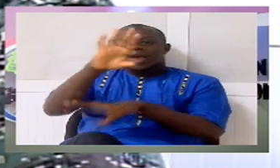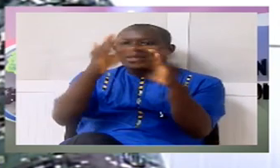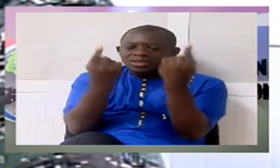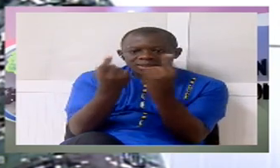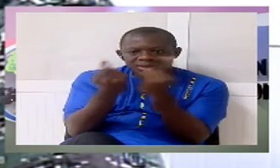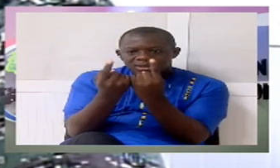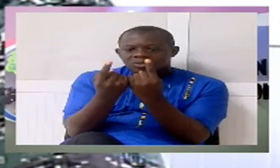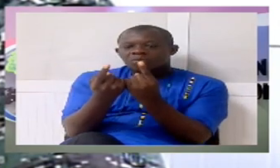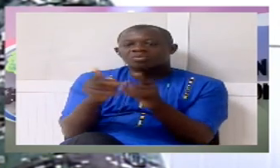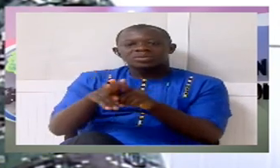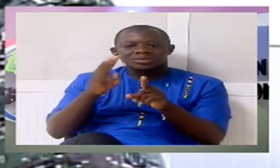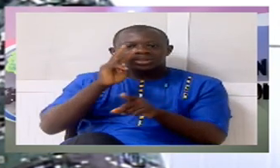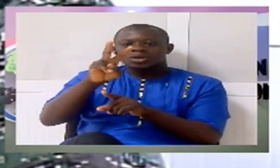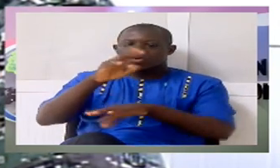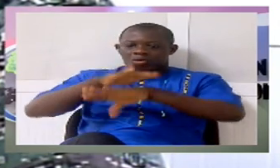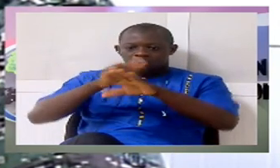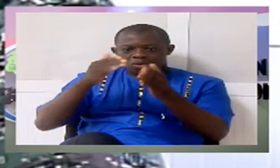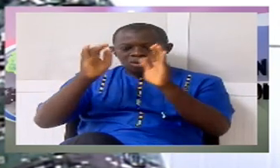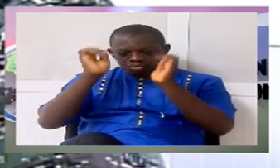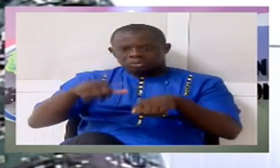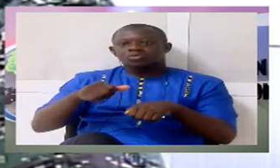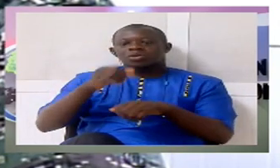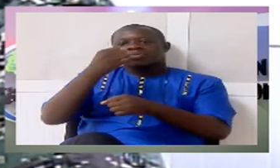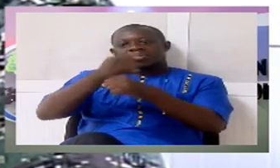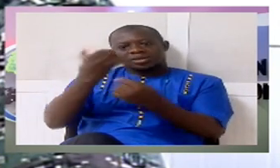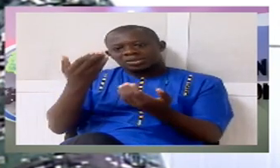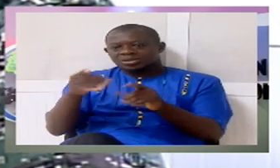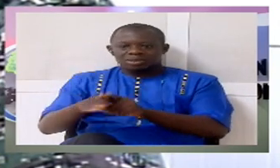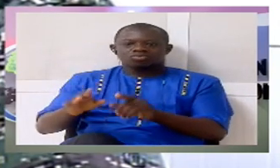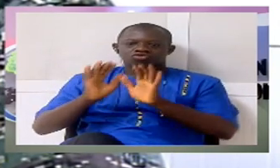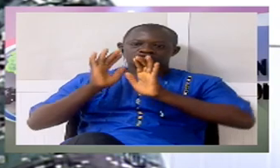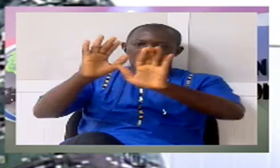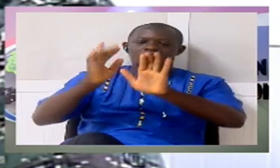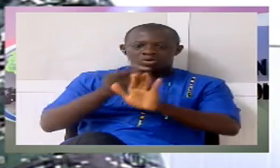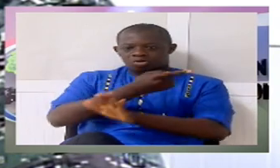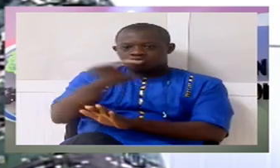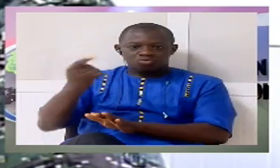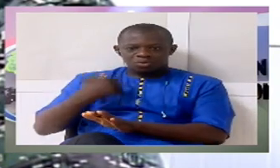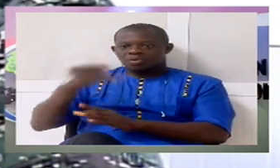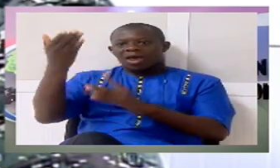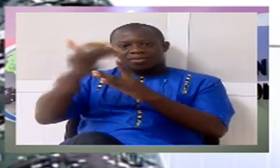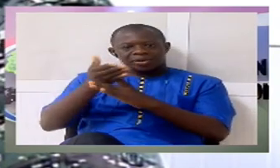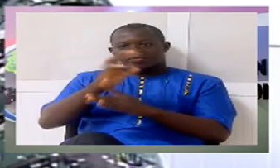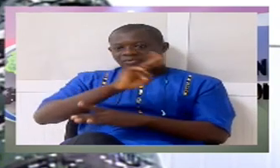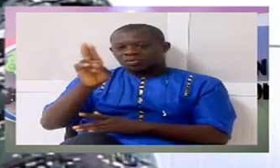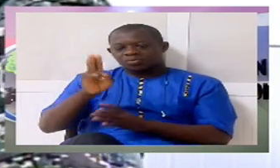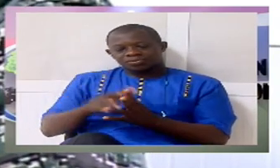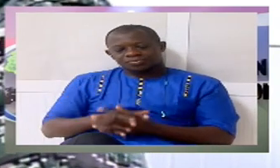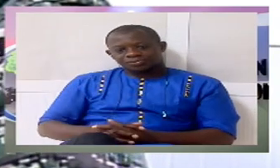you found to be a threat. Aklumuna don lo hamne galangkori lo bo hamne olu ulenko.